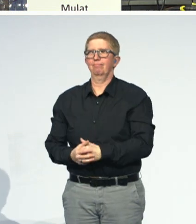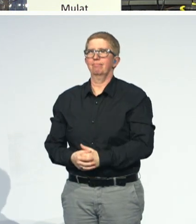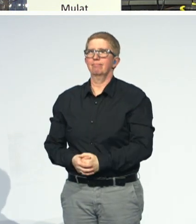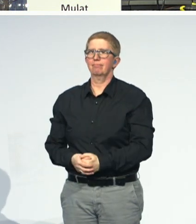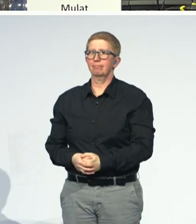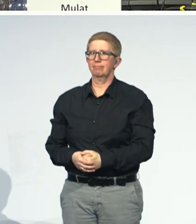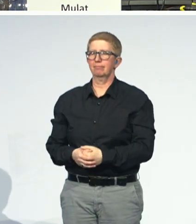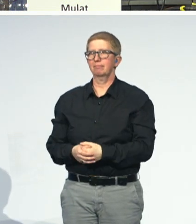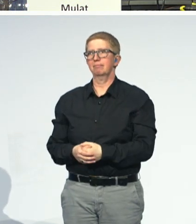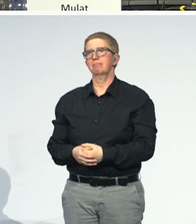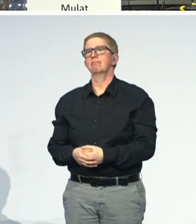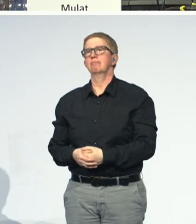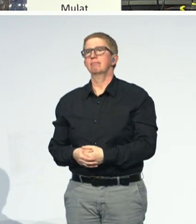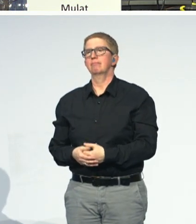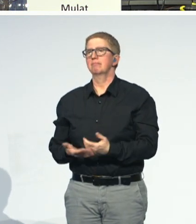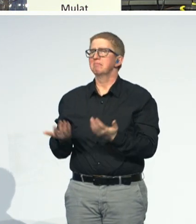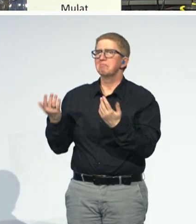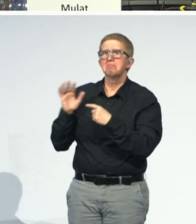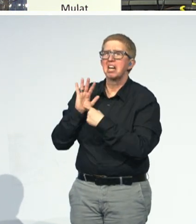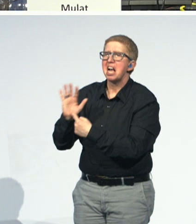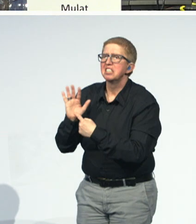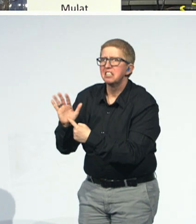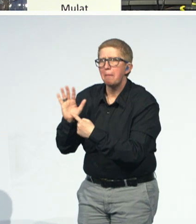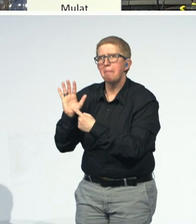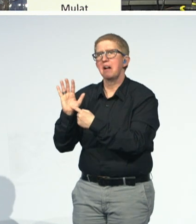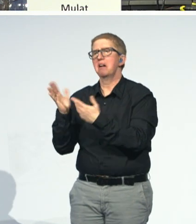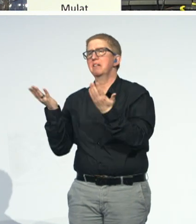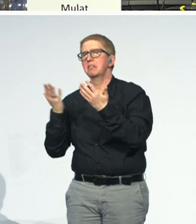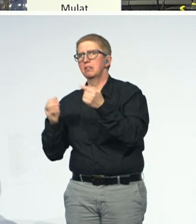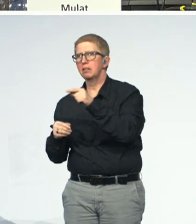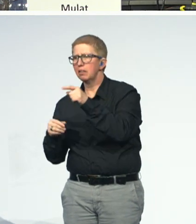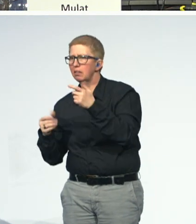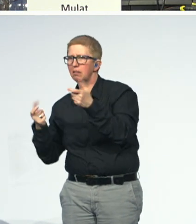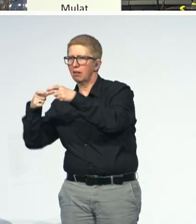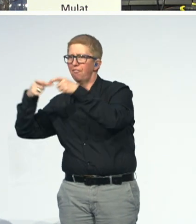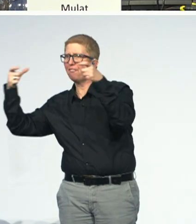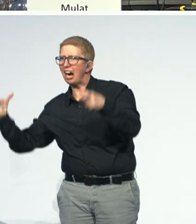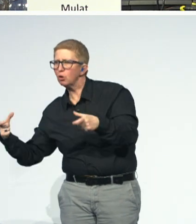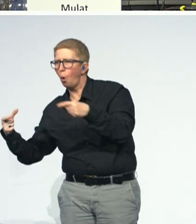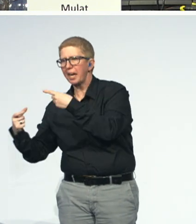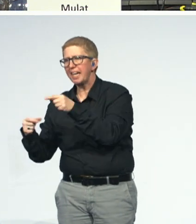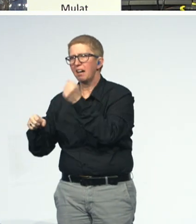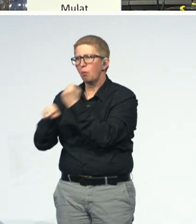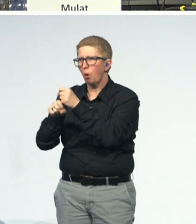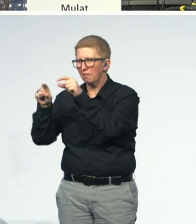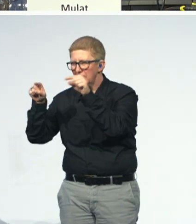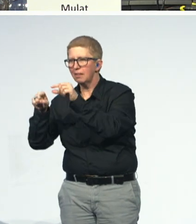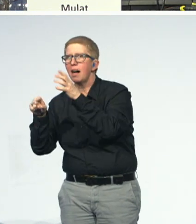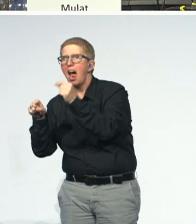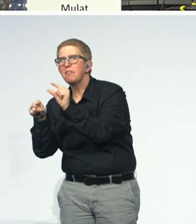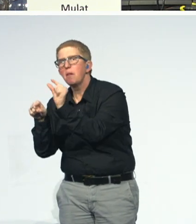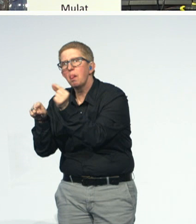having small cooperative enterprises come together and establish a small-scale enterprise so that they can be